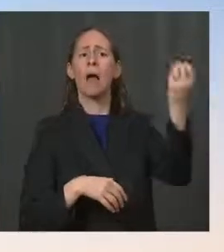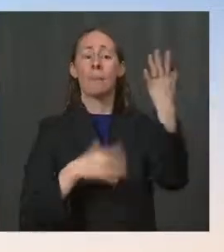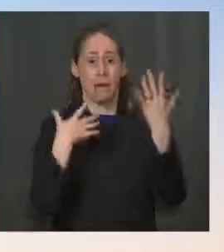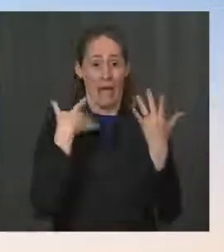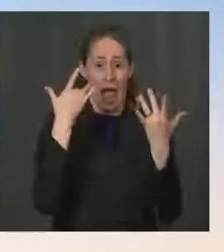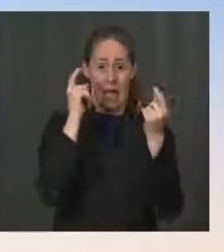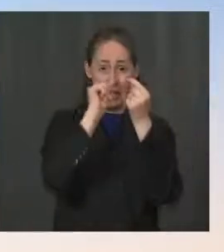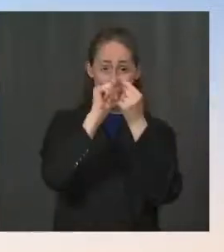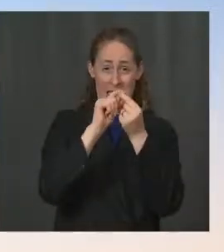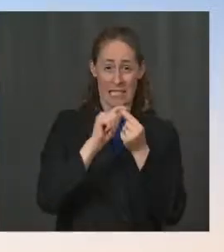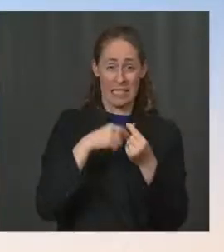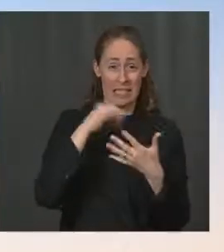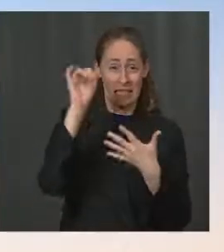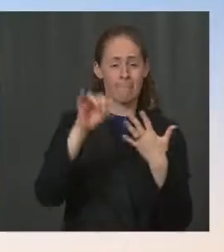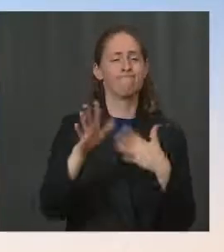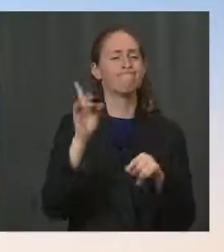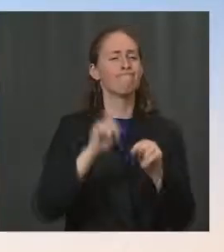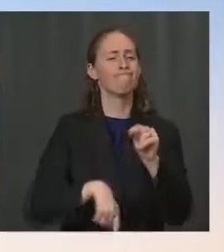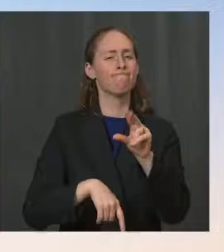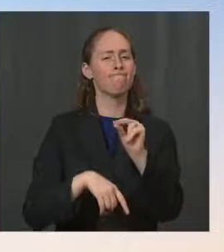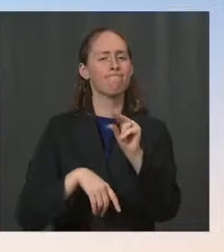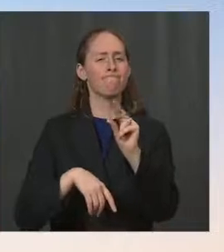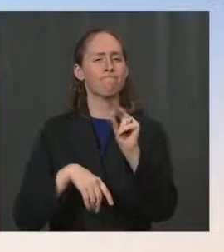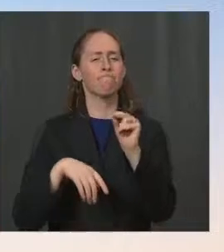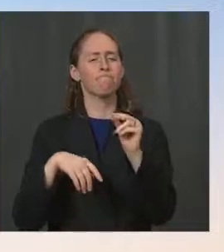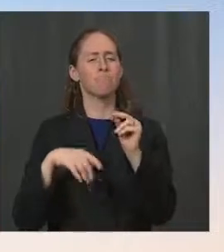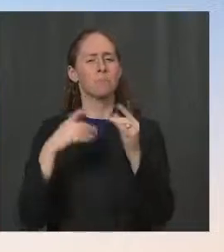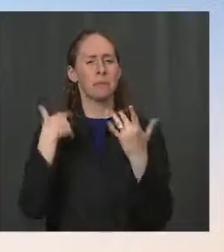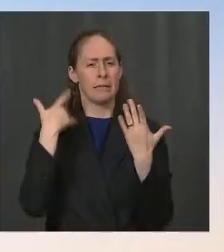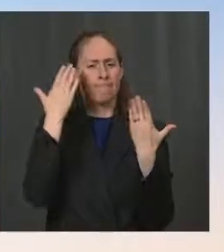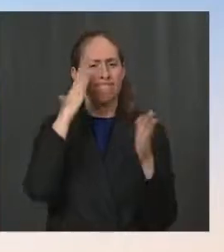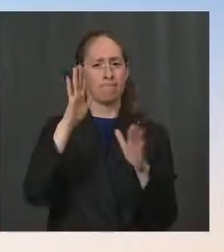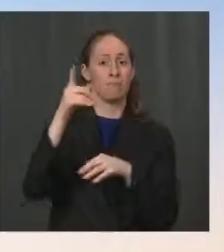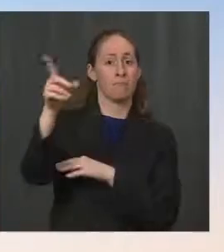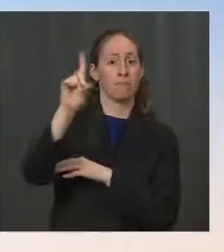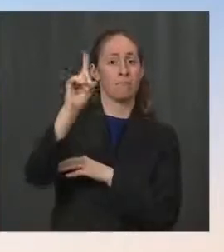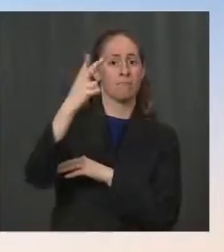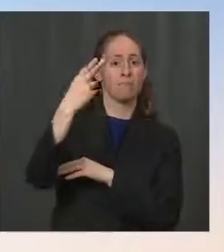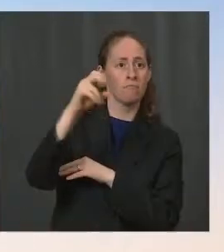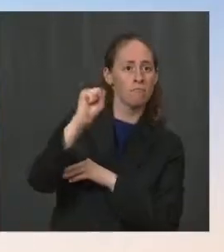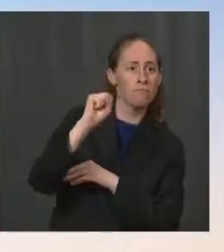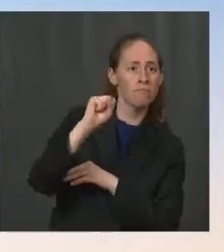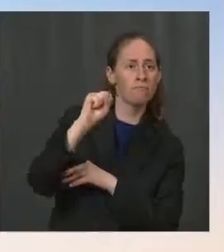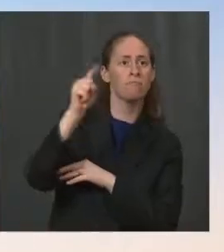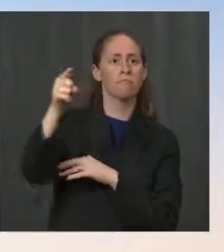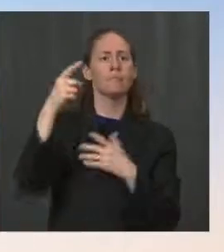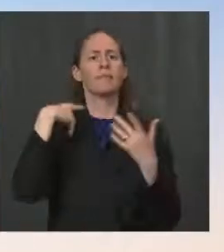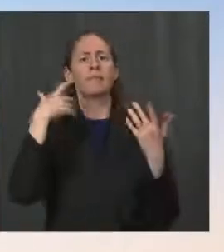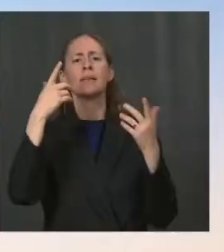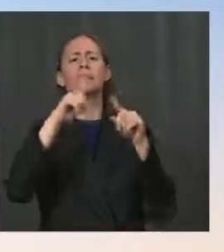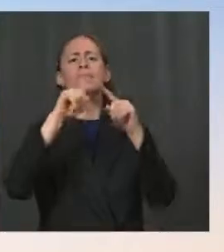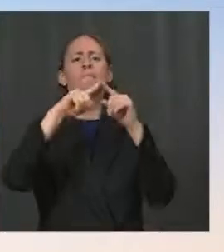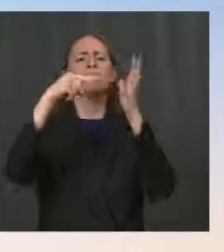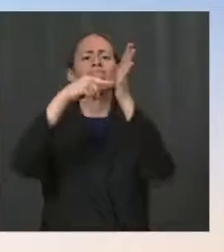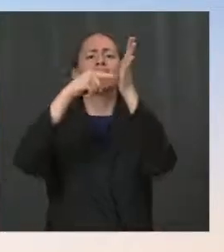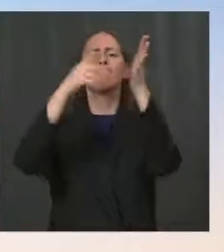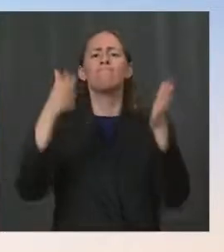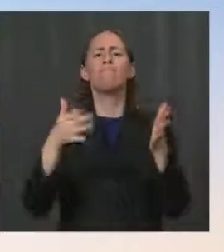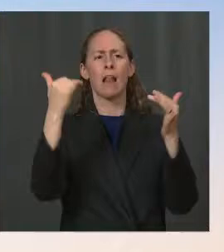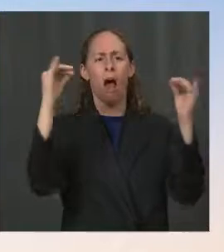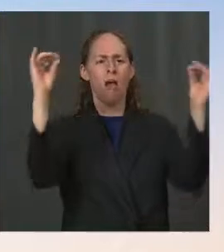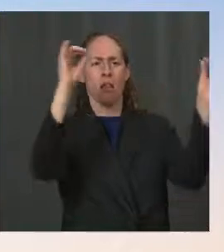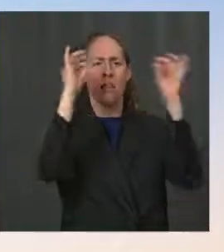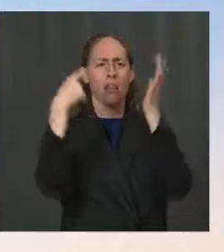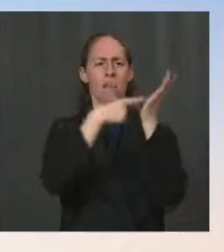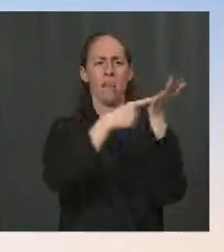our Department of Homeland Security, what our diplomatic team will be working through in the coming days, and I'm certain they will be providing updates as we have that